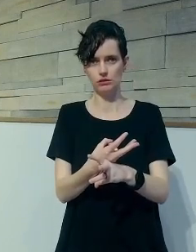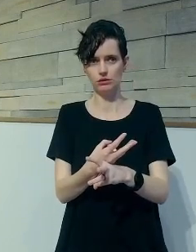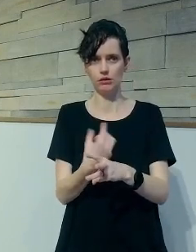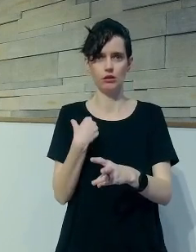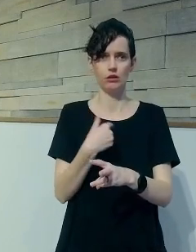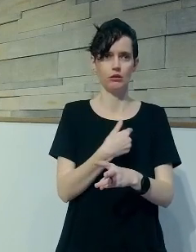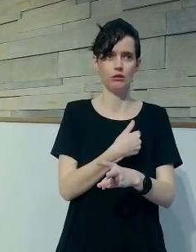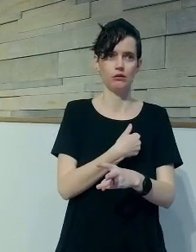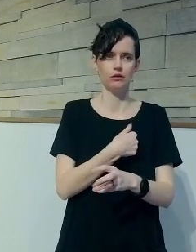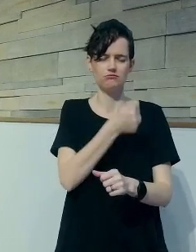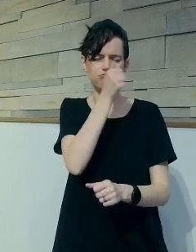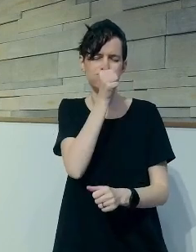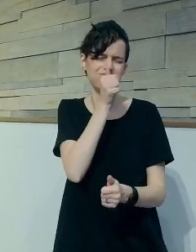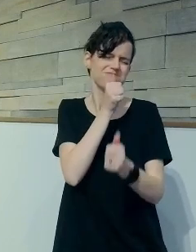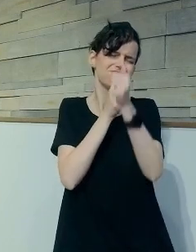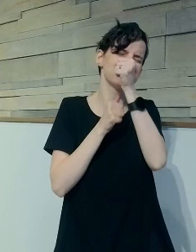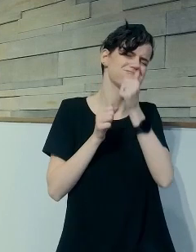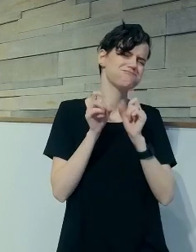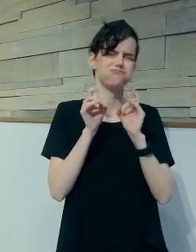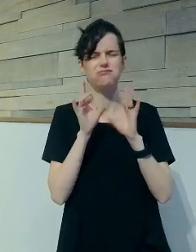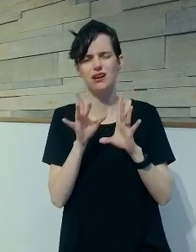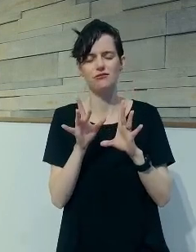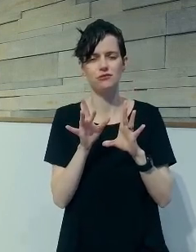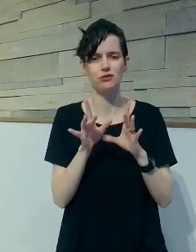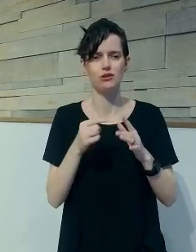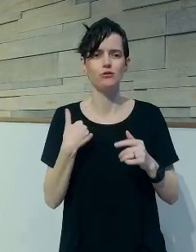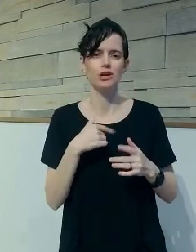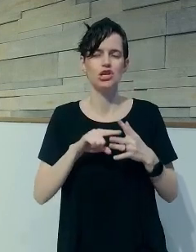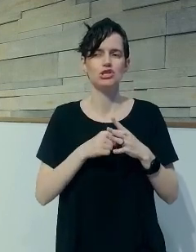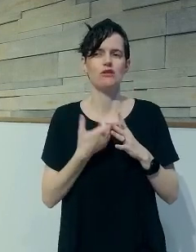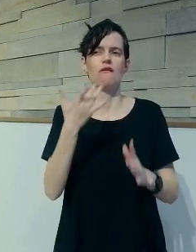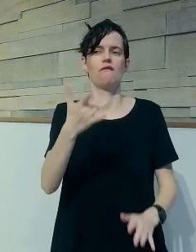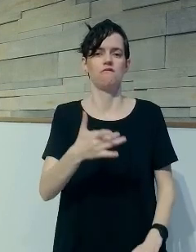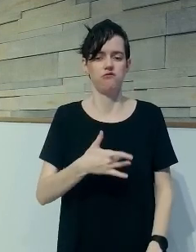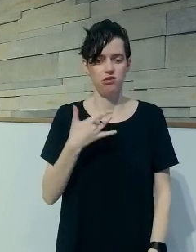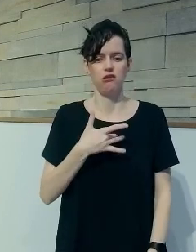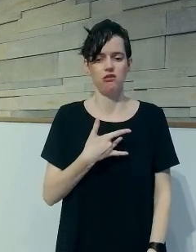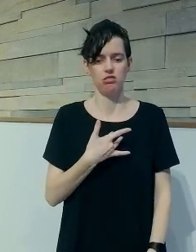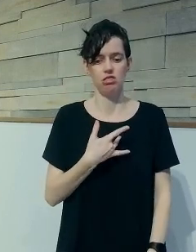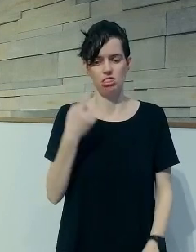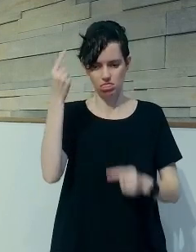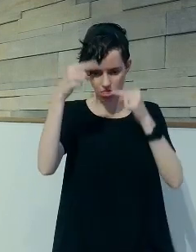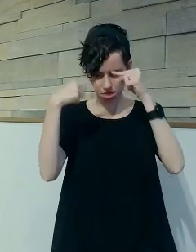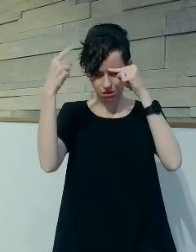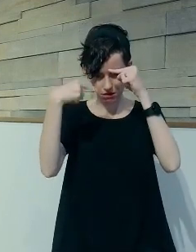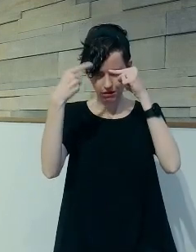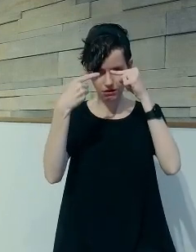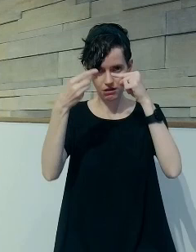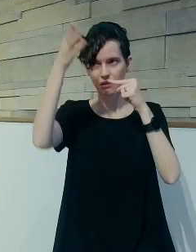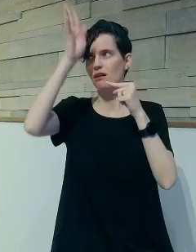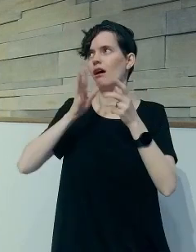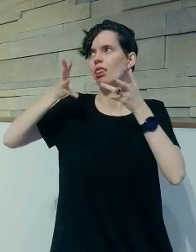where horrible suffering takes place, we begin to feel, we really begin to think that God